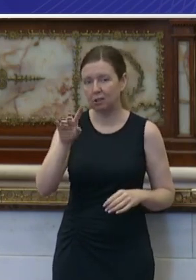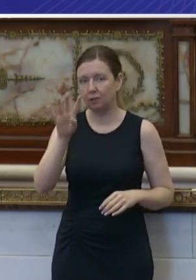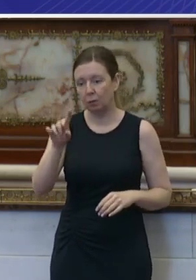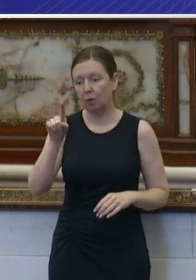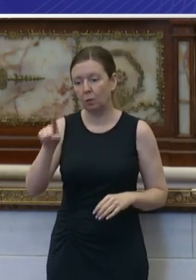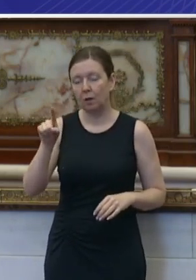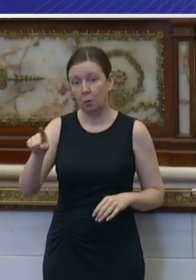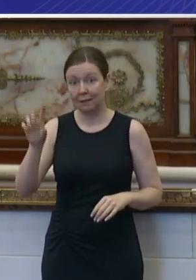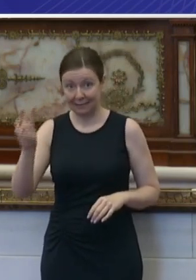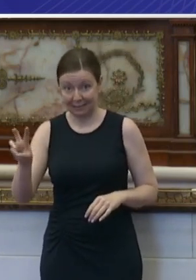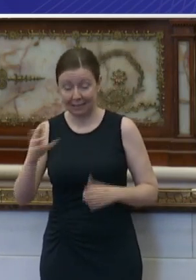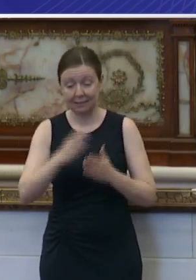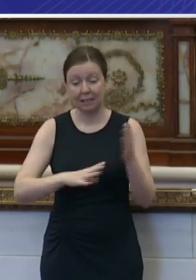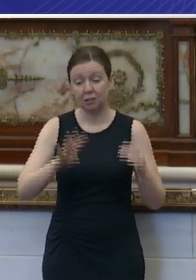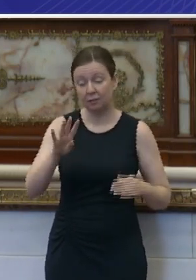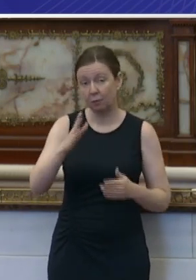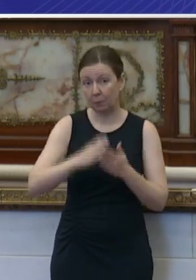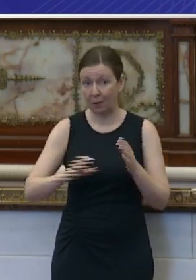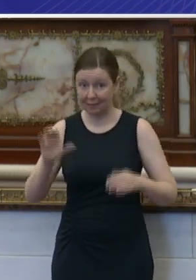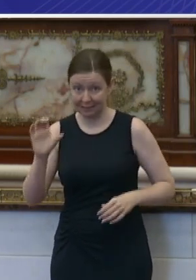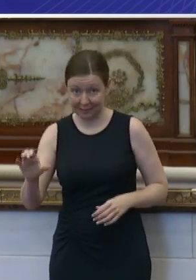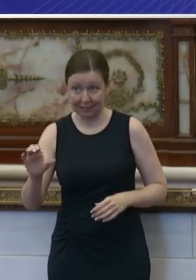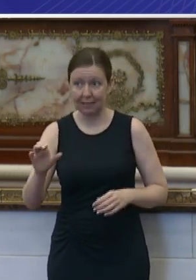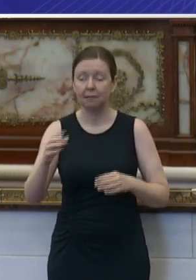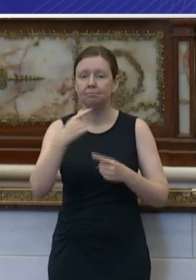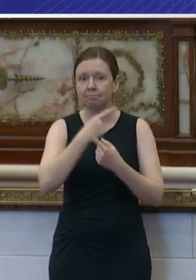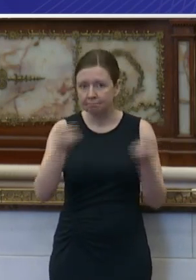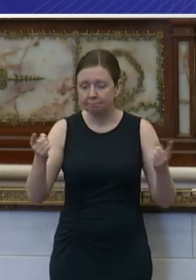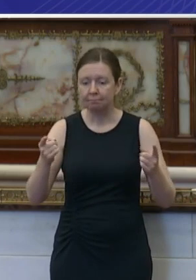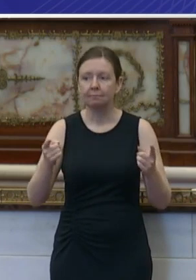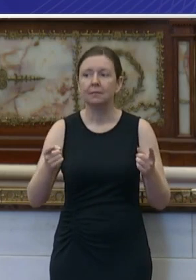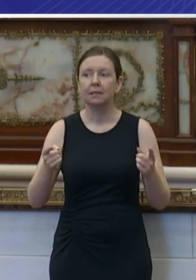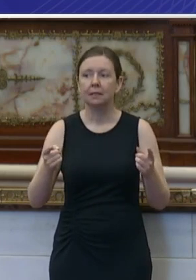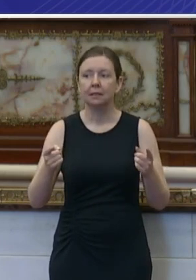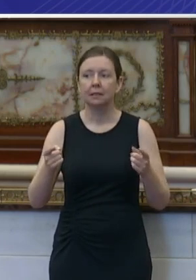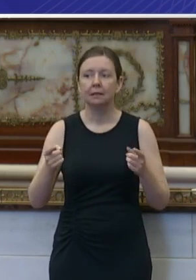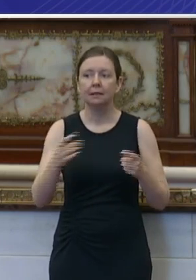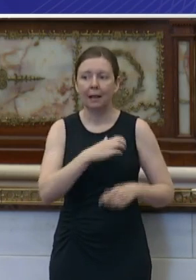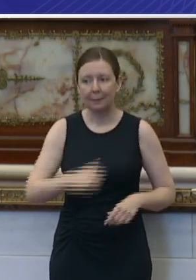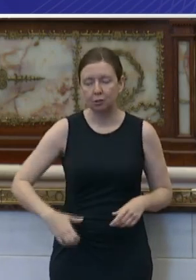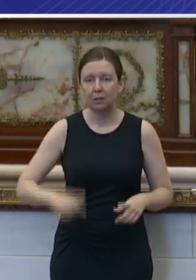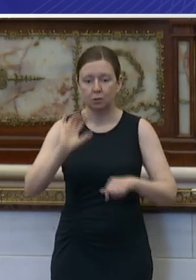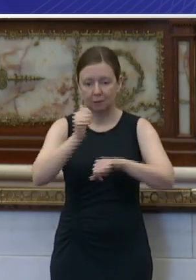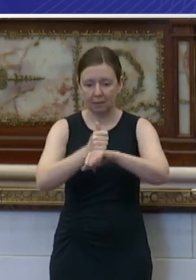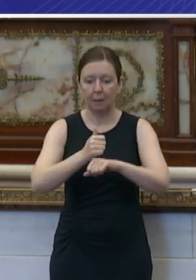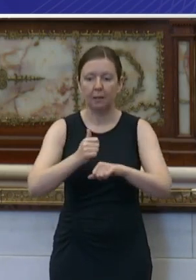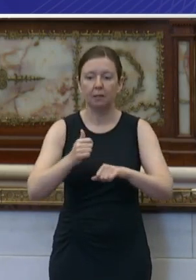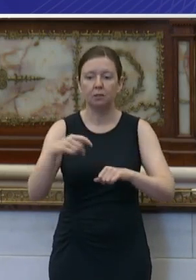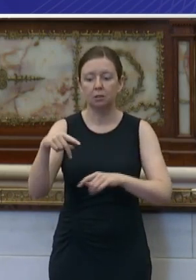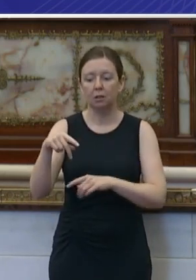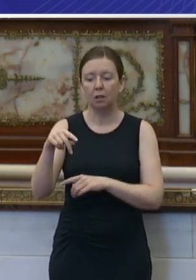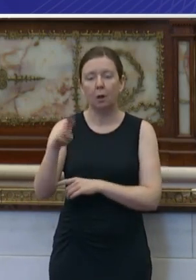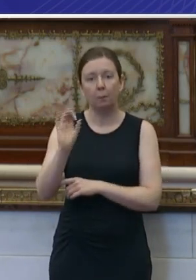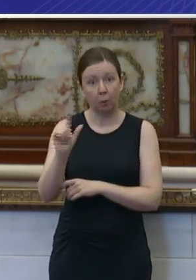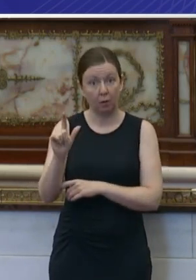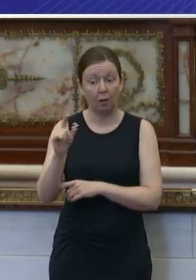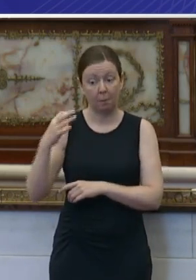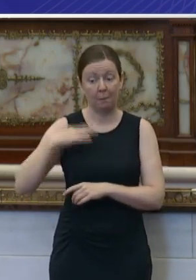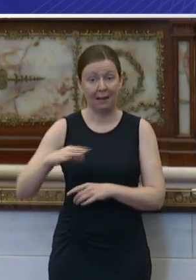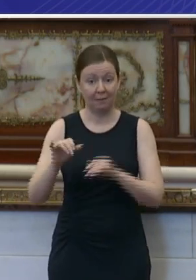9-4116, Section 4, Part C of the subsection instructs the administration to establish a portable benefit system to be used